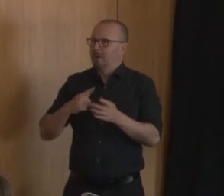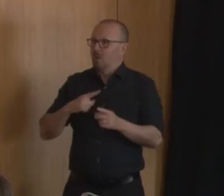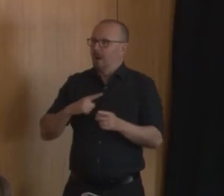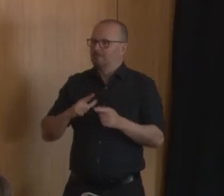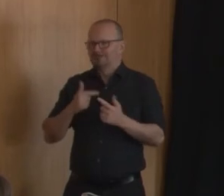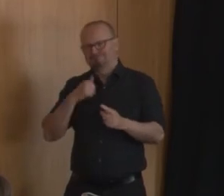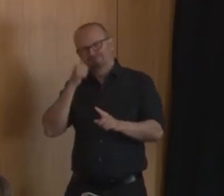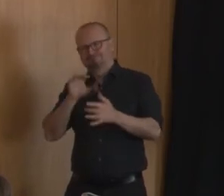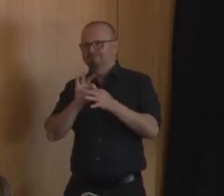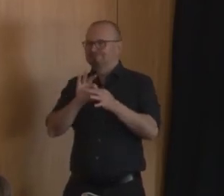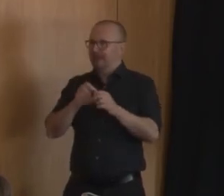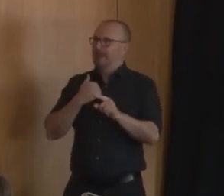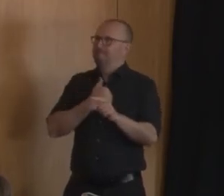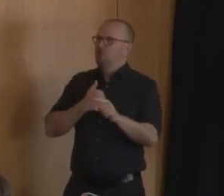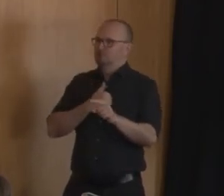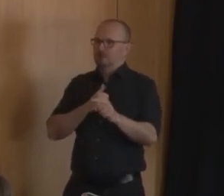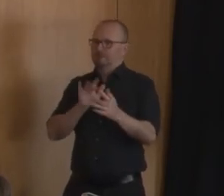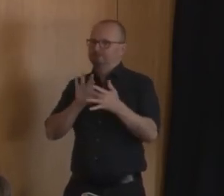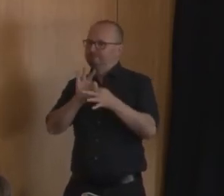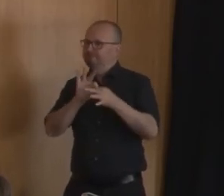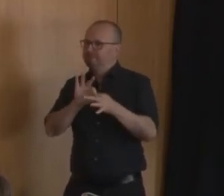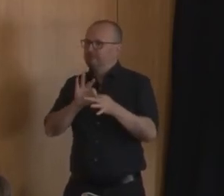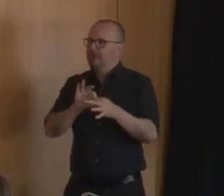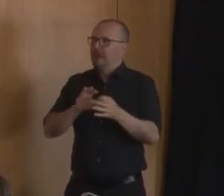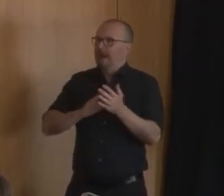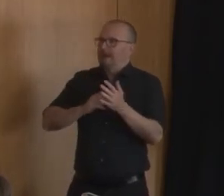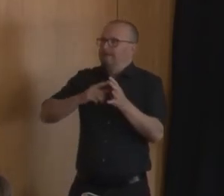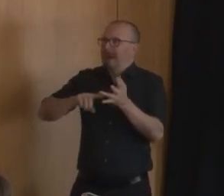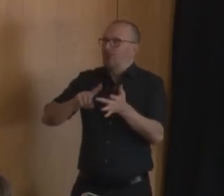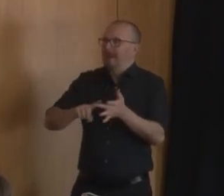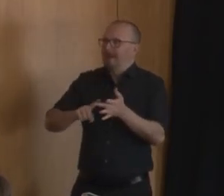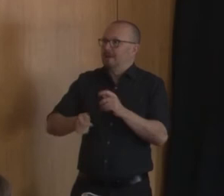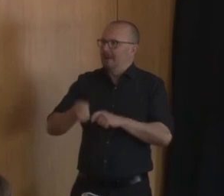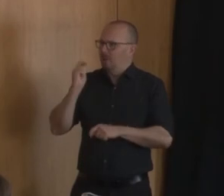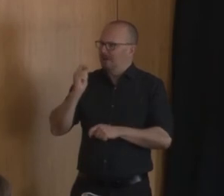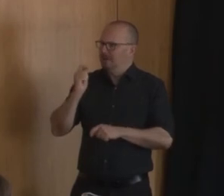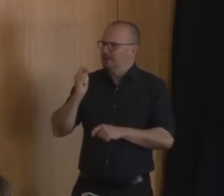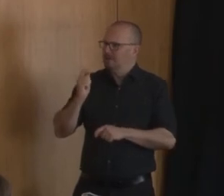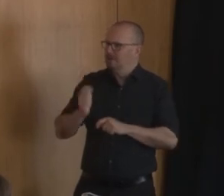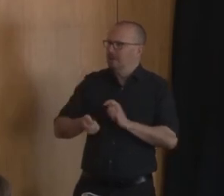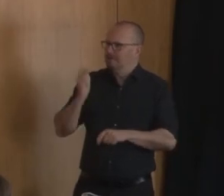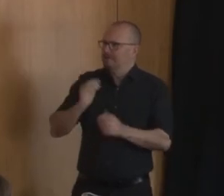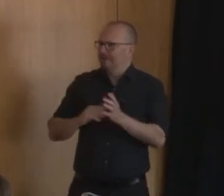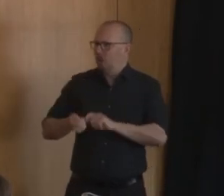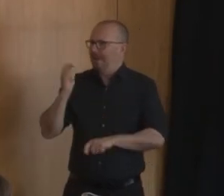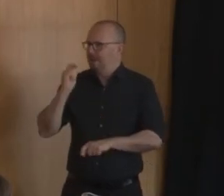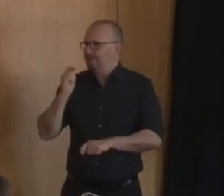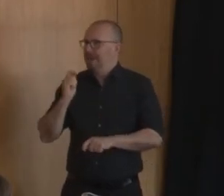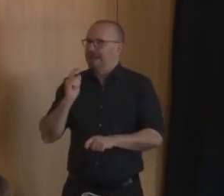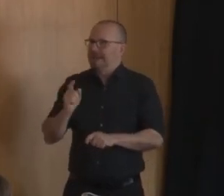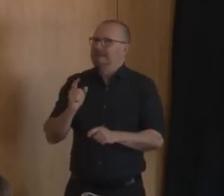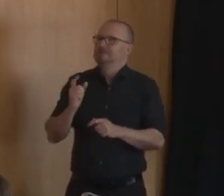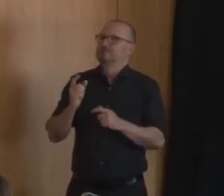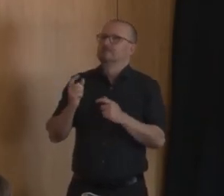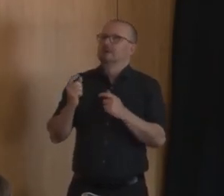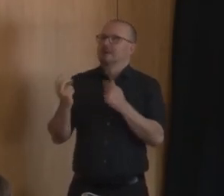we can connect with him emotionally. He's an explorer, but he also pushes too far, he exploits. He's also a shapeshifter,